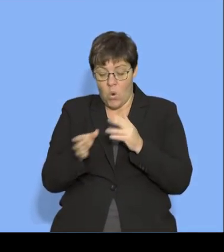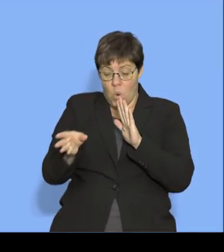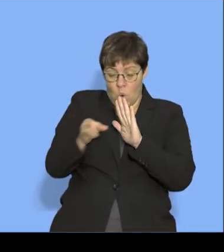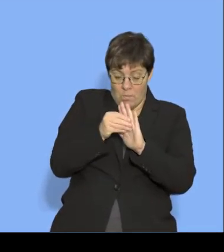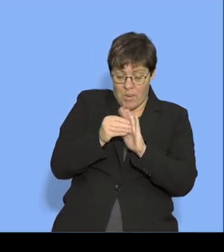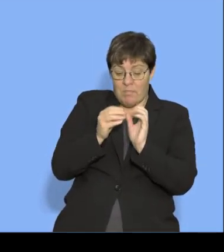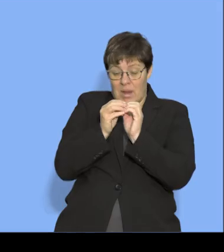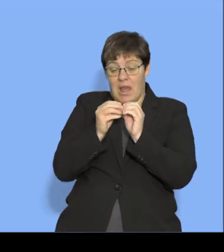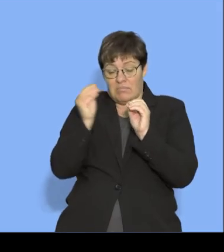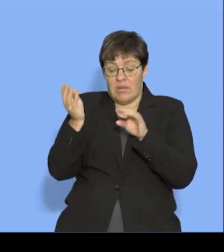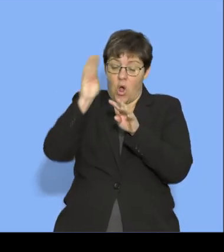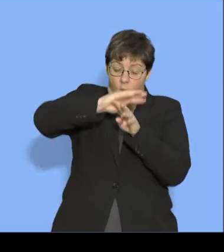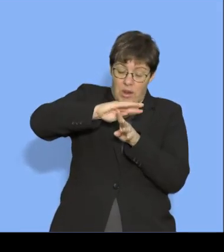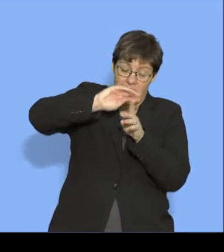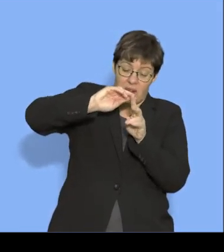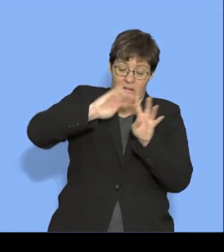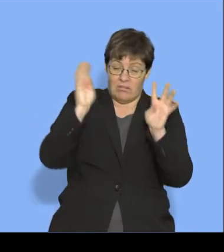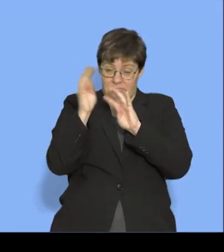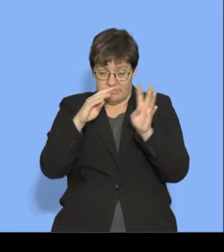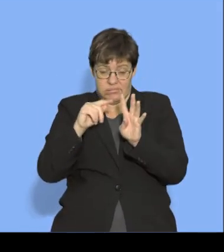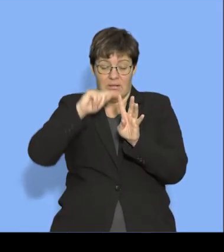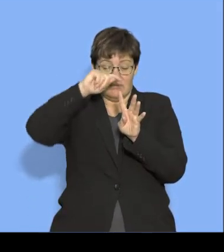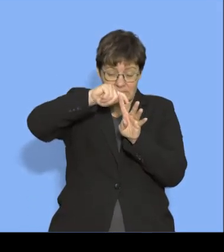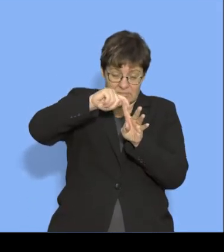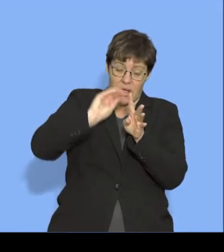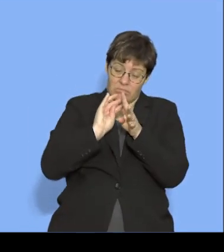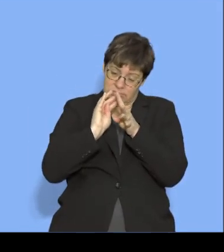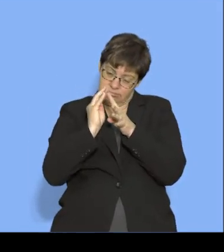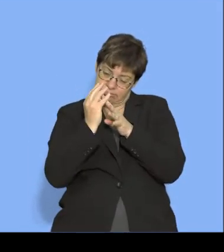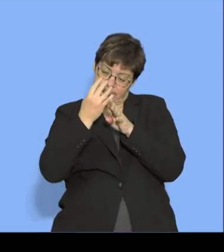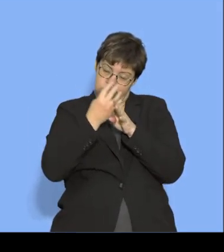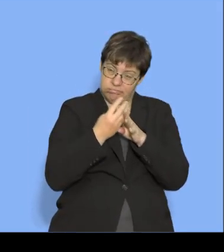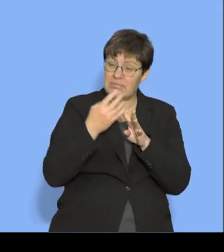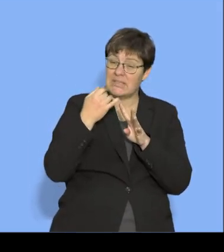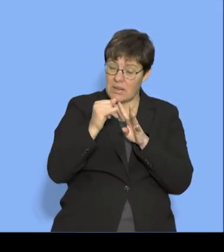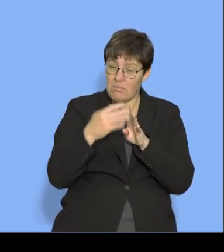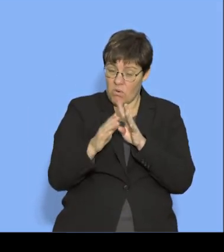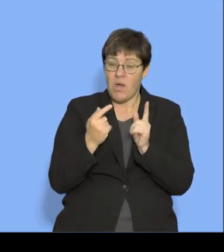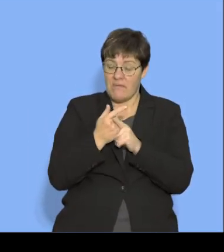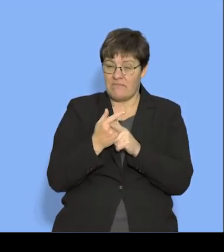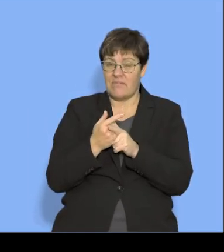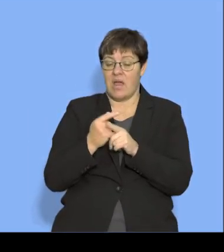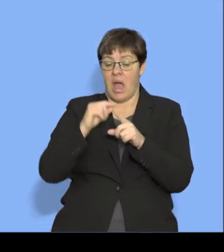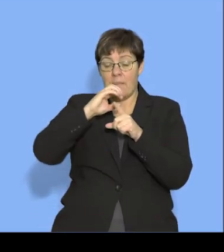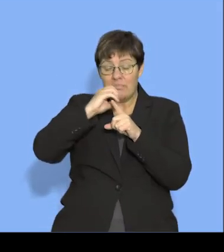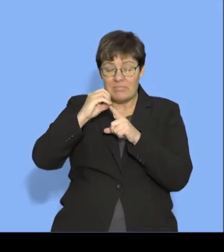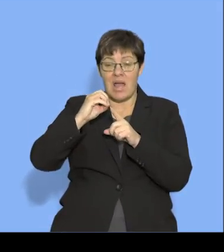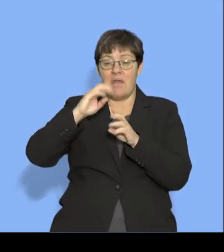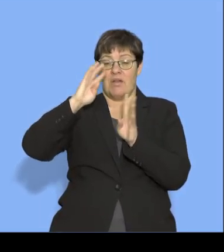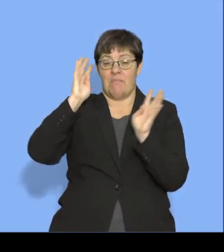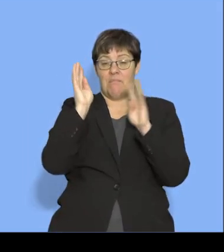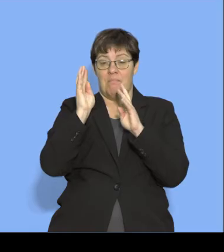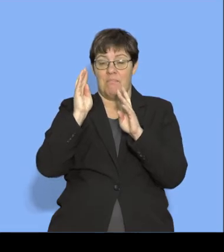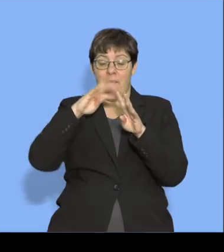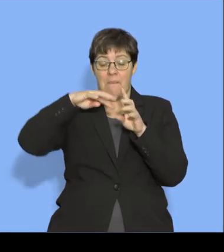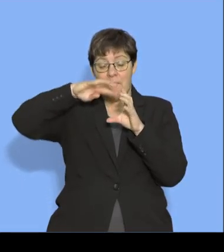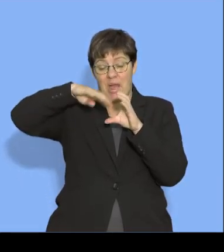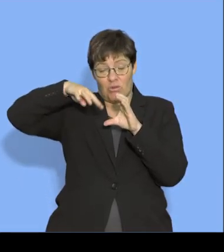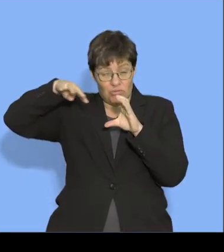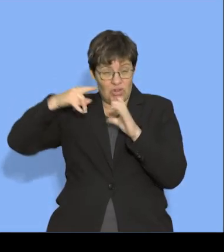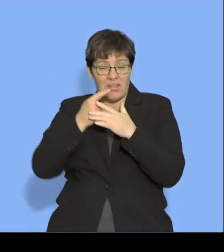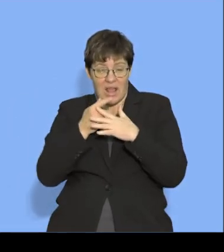increase the surface area for active absorption. We mentioned that these cells contain mitochondria, which provide the